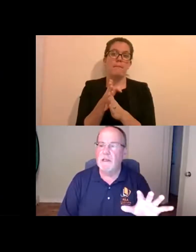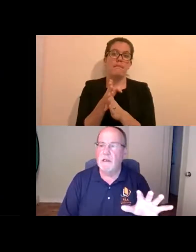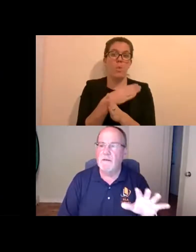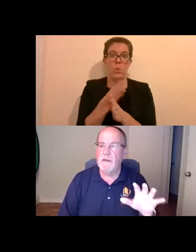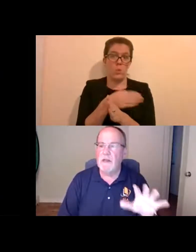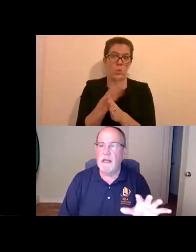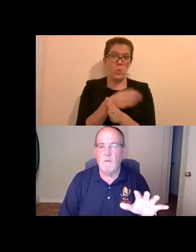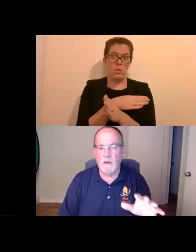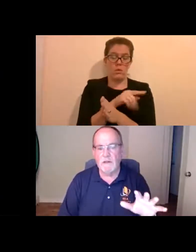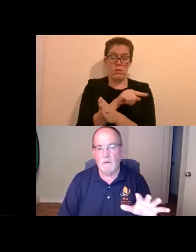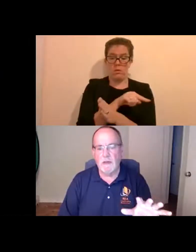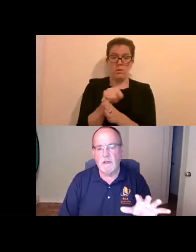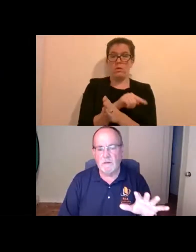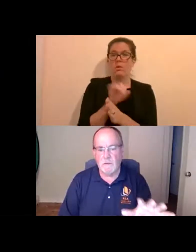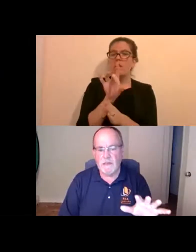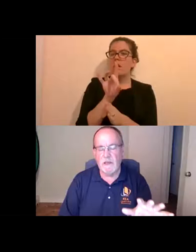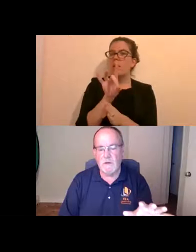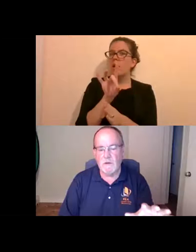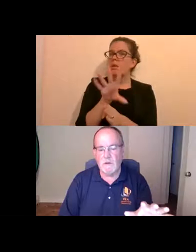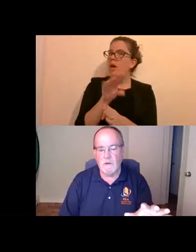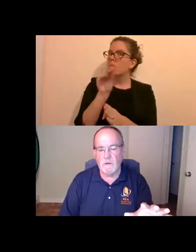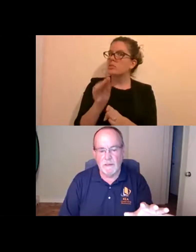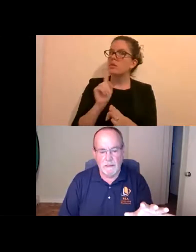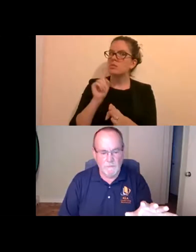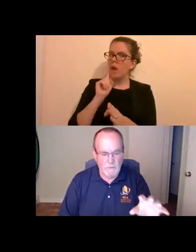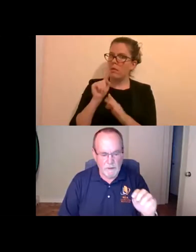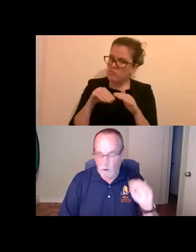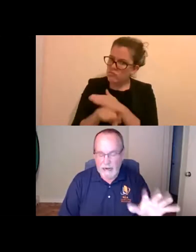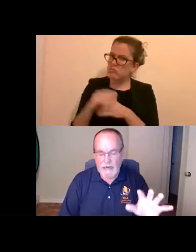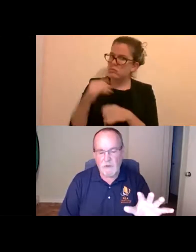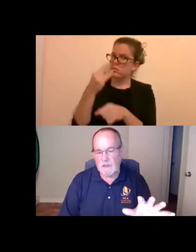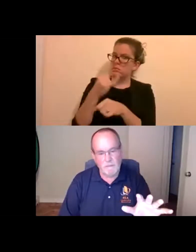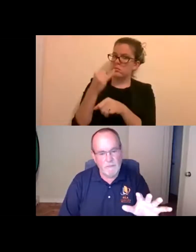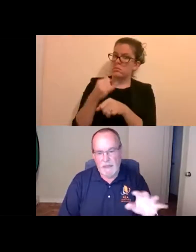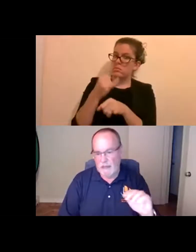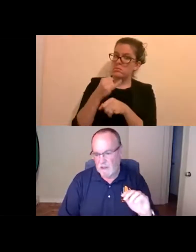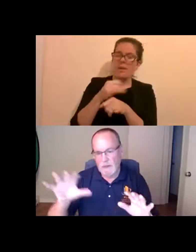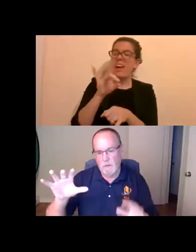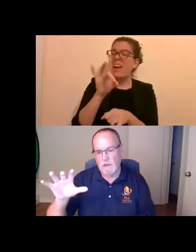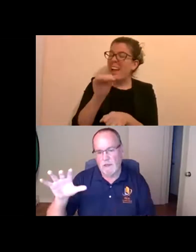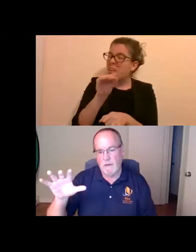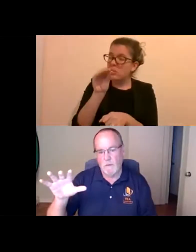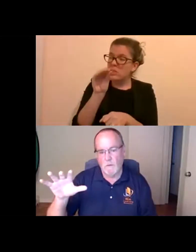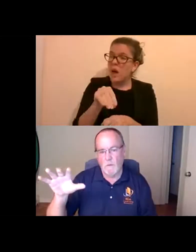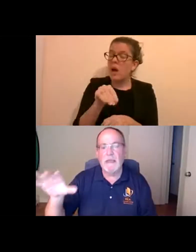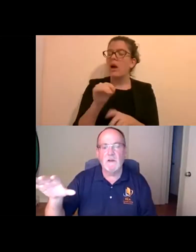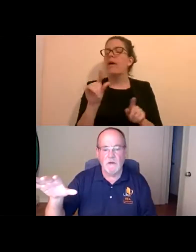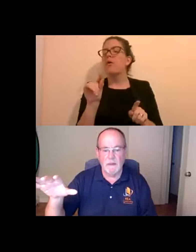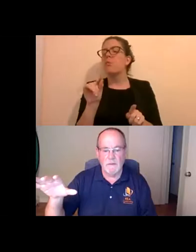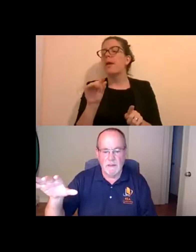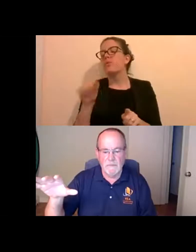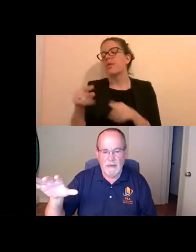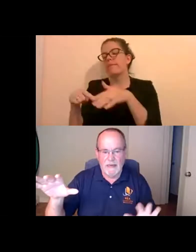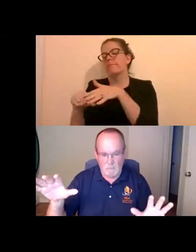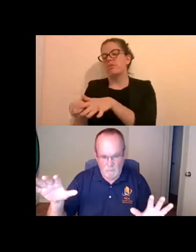85% of the deaf went to the residential schools, or 80%, and 20% were